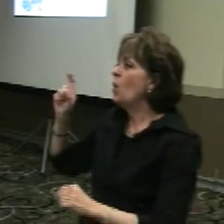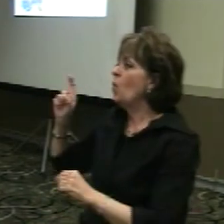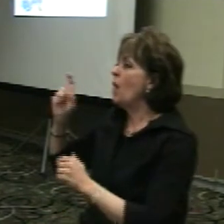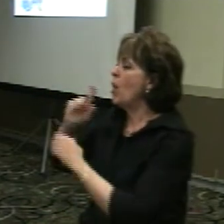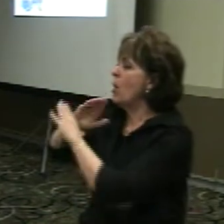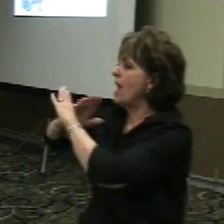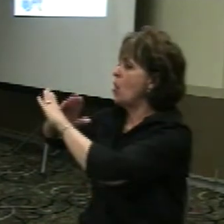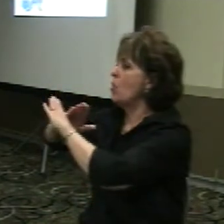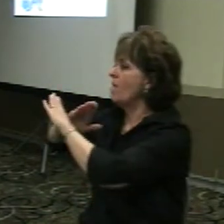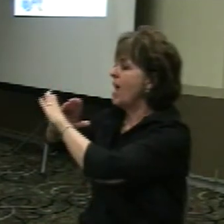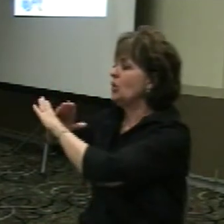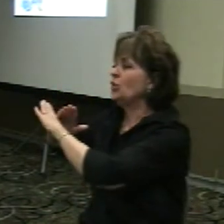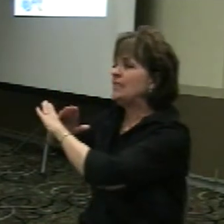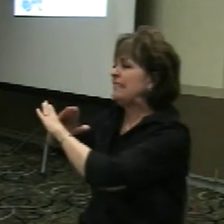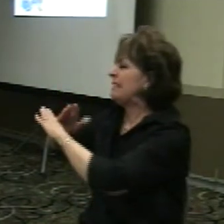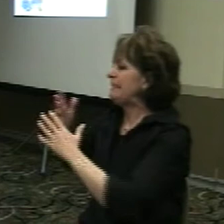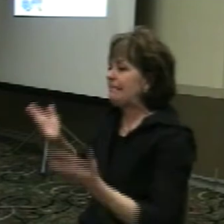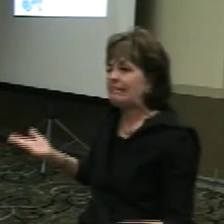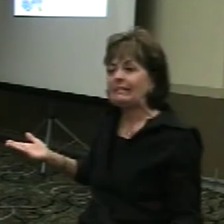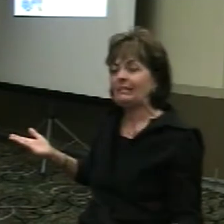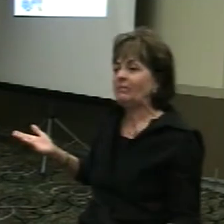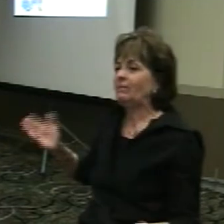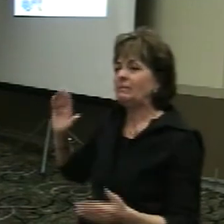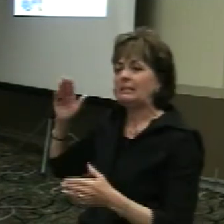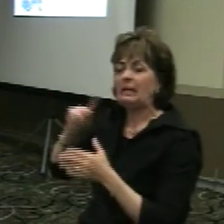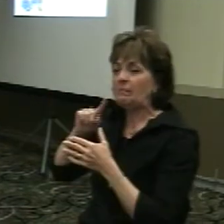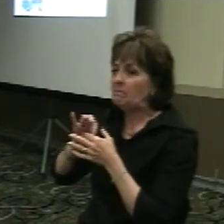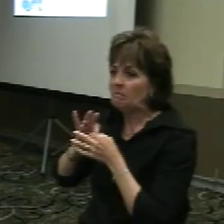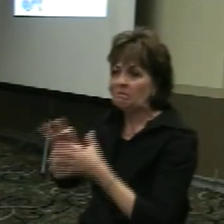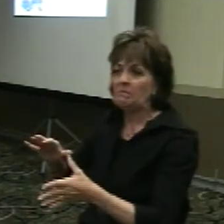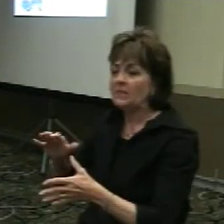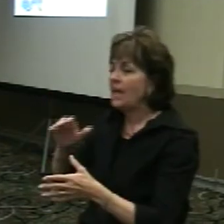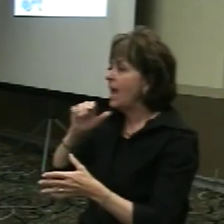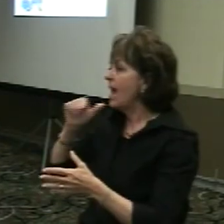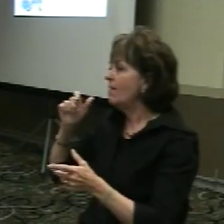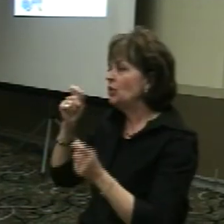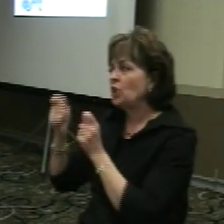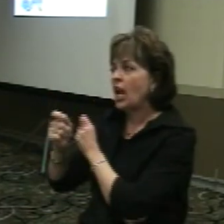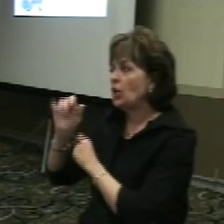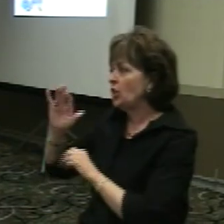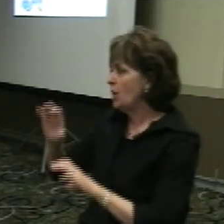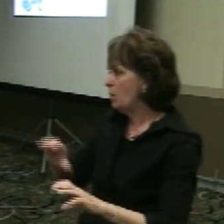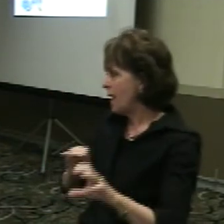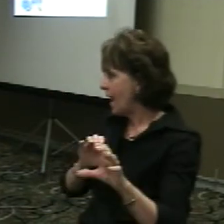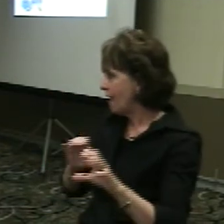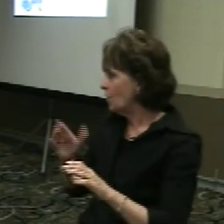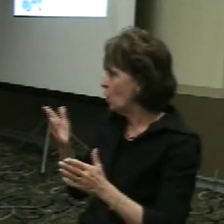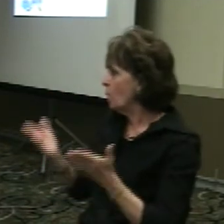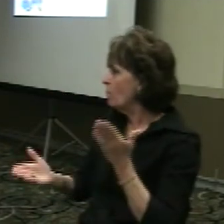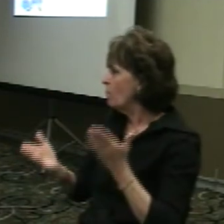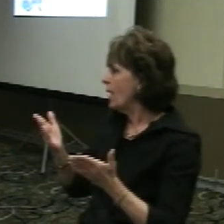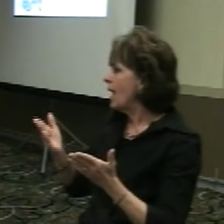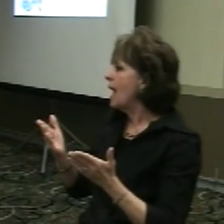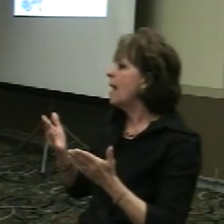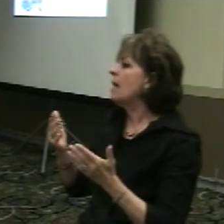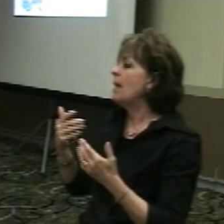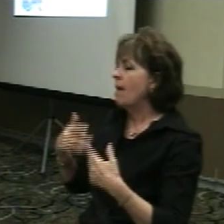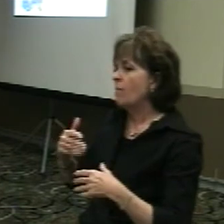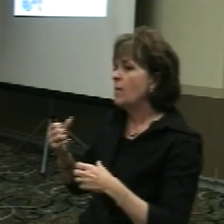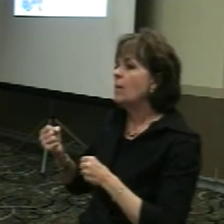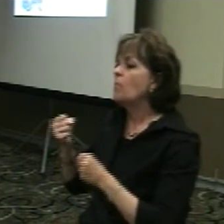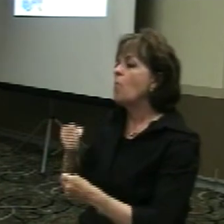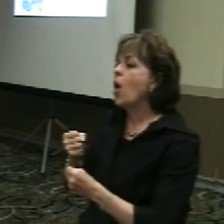where interventions just haven't really done much to change that behavior, may be